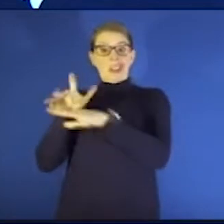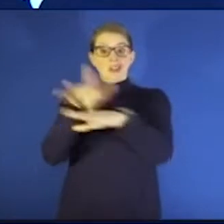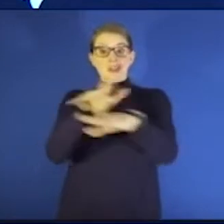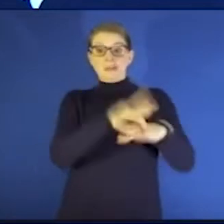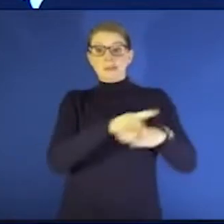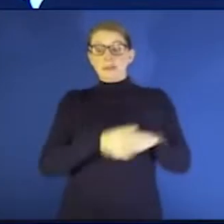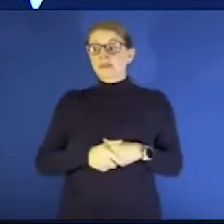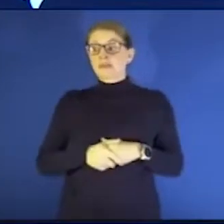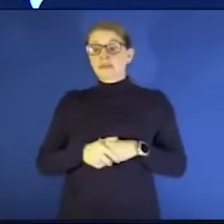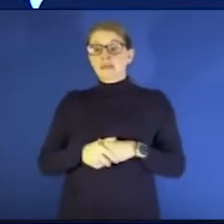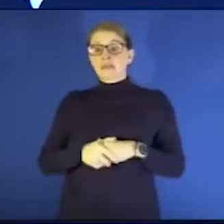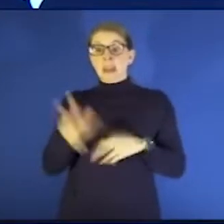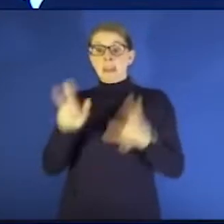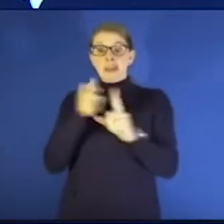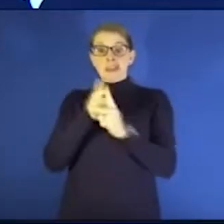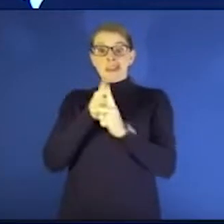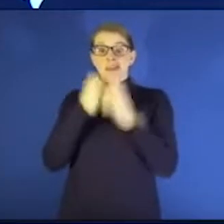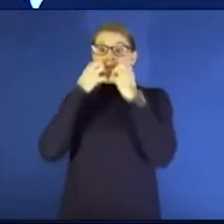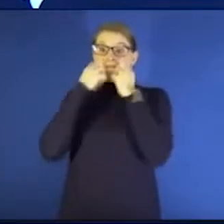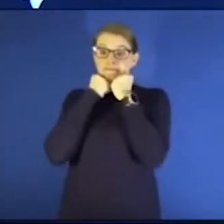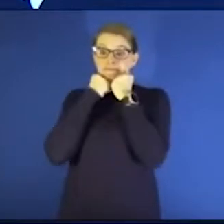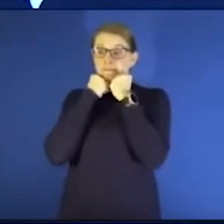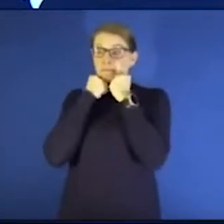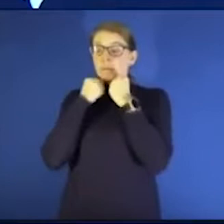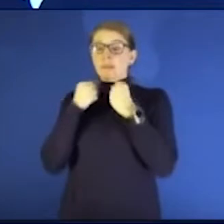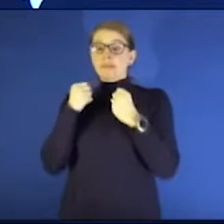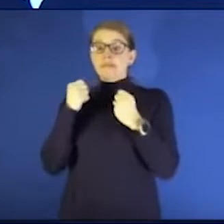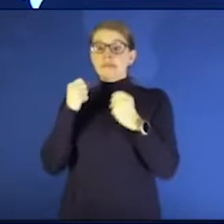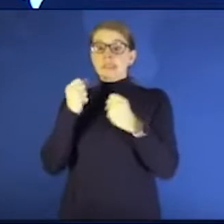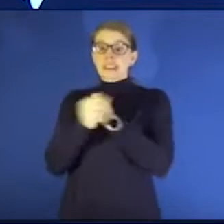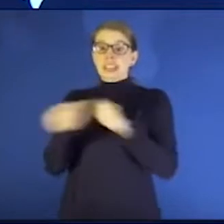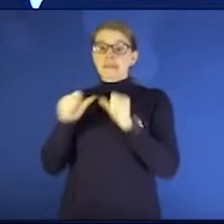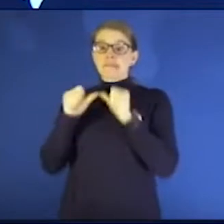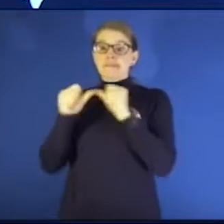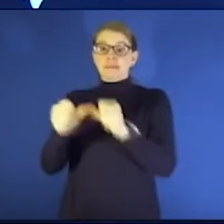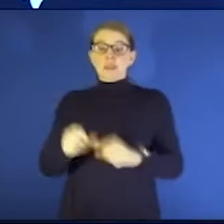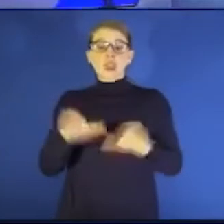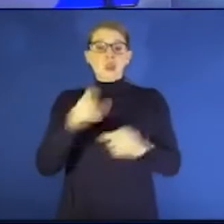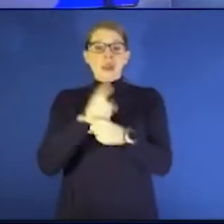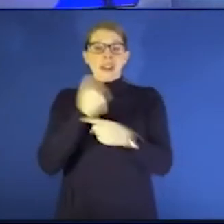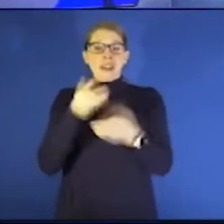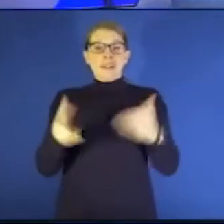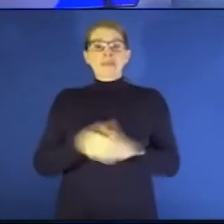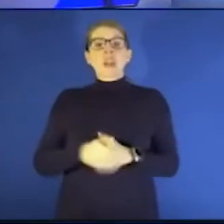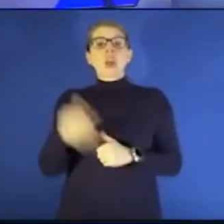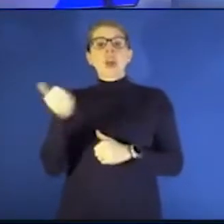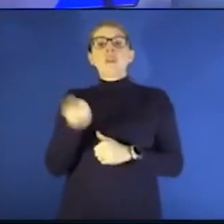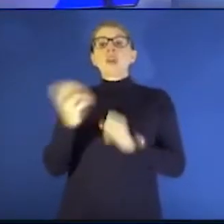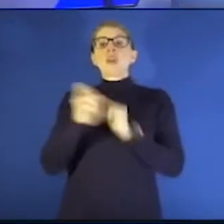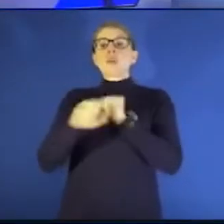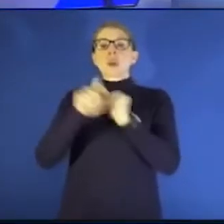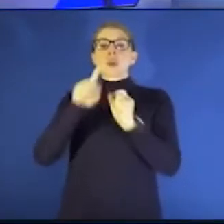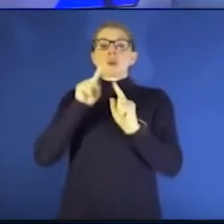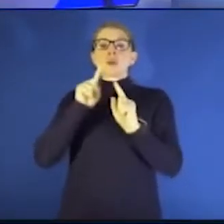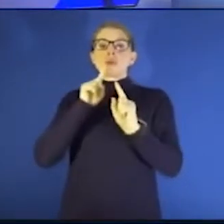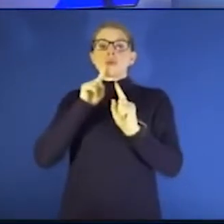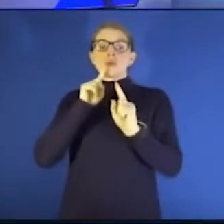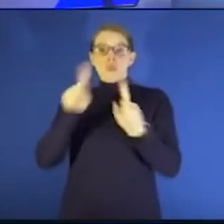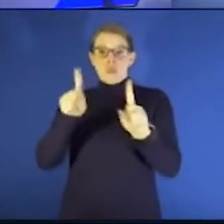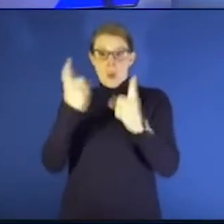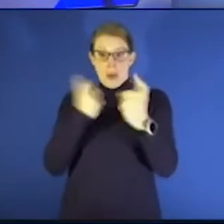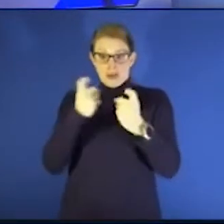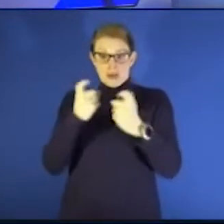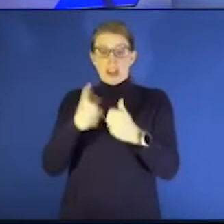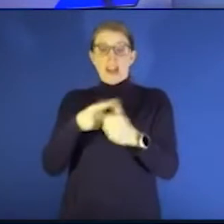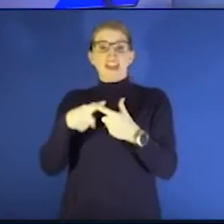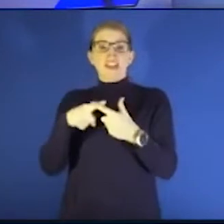you love and care about safe. Do the right thing. We have a few reporter questions I want to get to, and then we'll get to any that are on the line. But from the Wichita